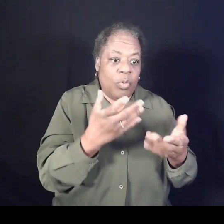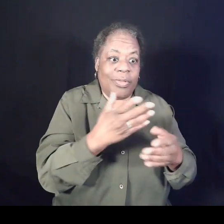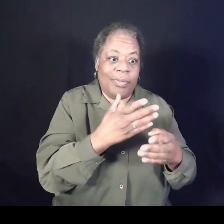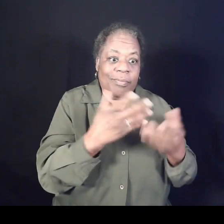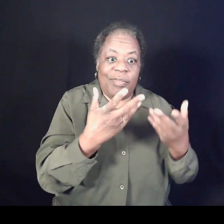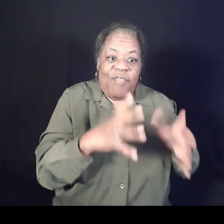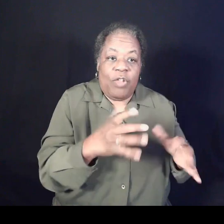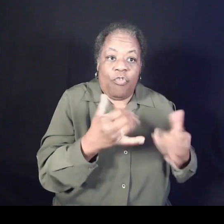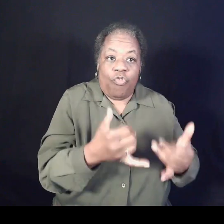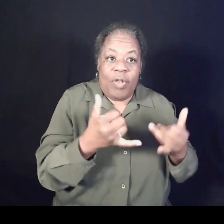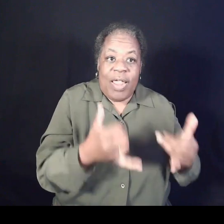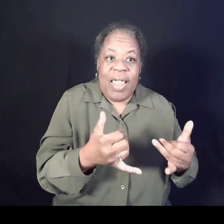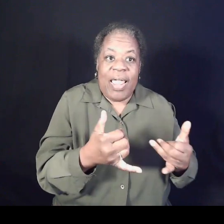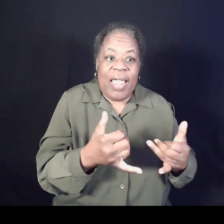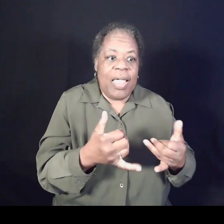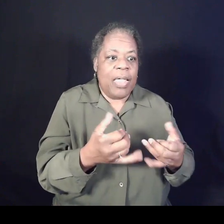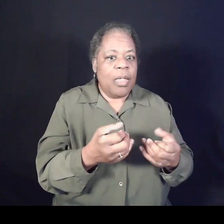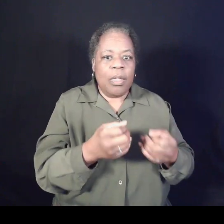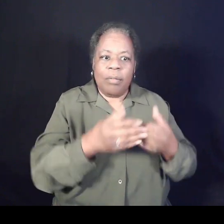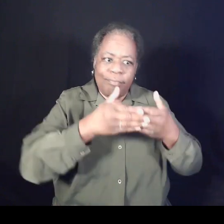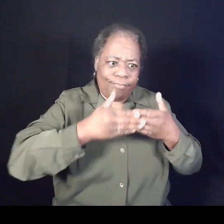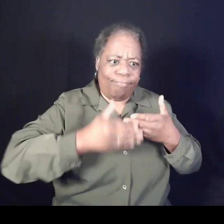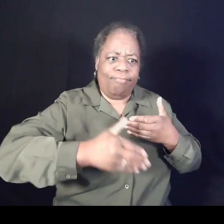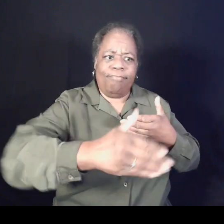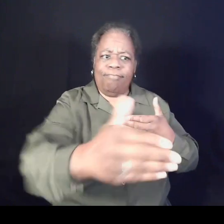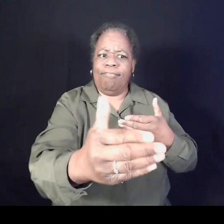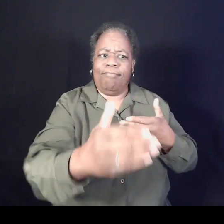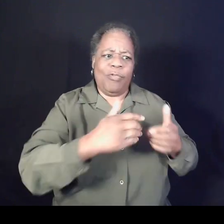felt for years to come.